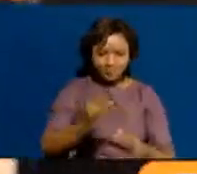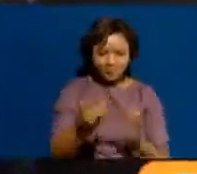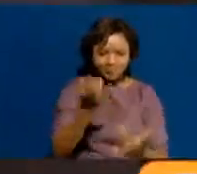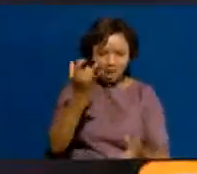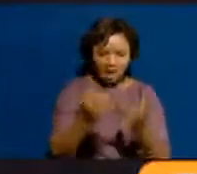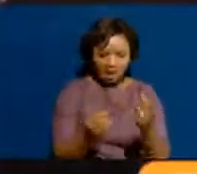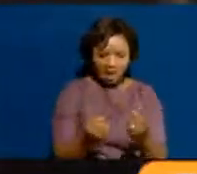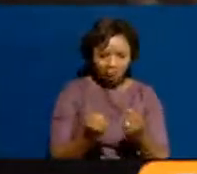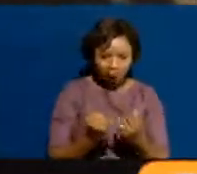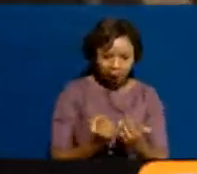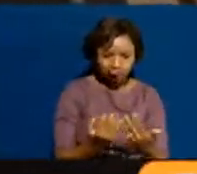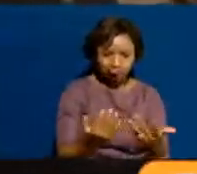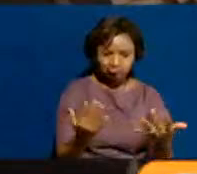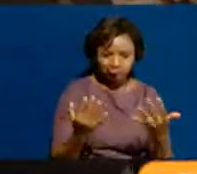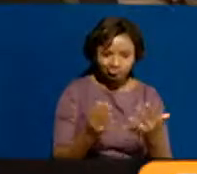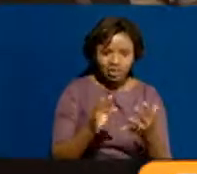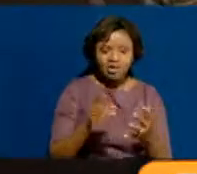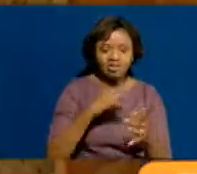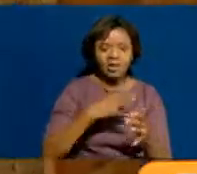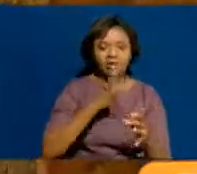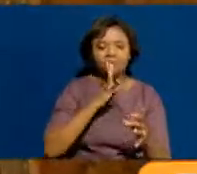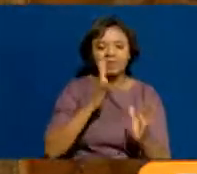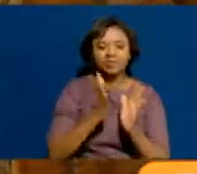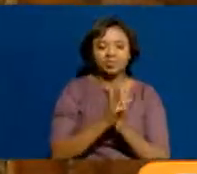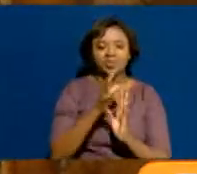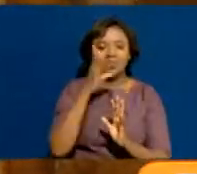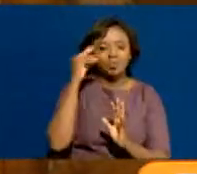of God when he first spoke to Moses.